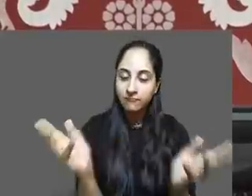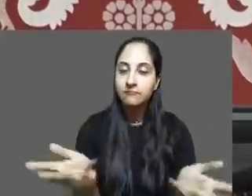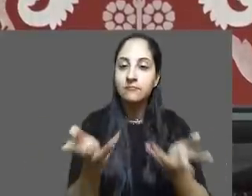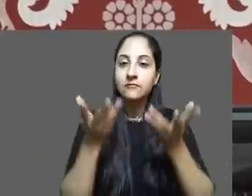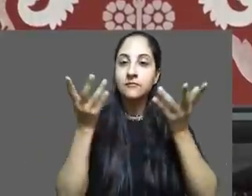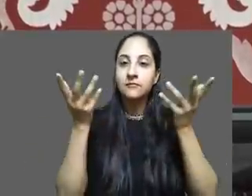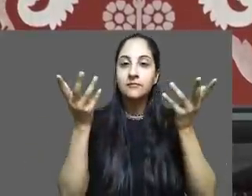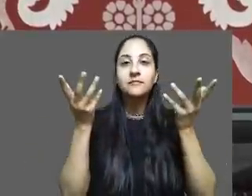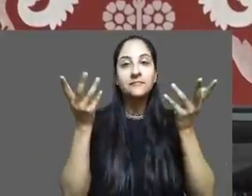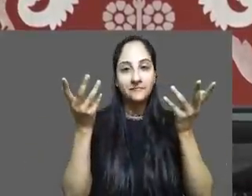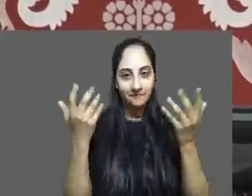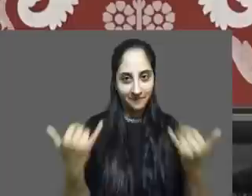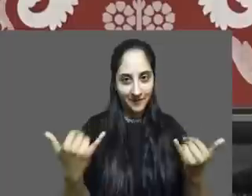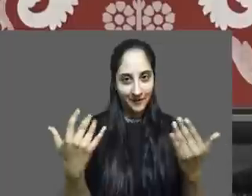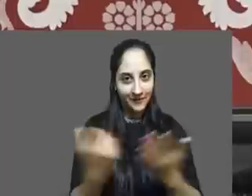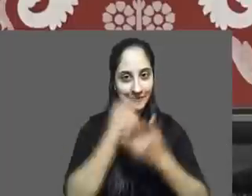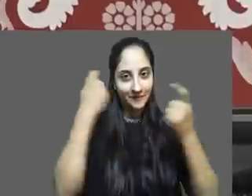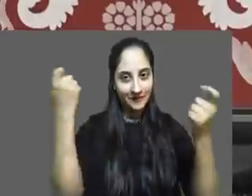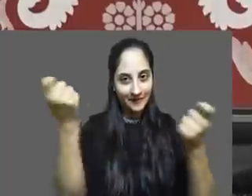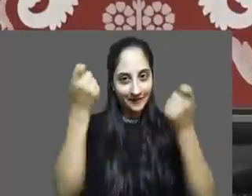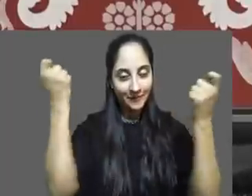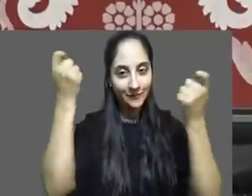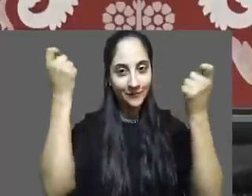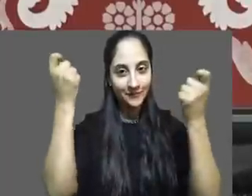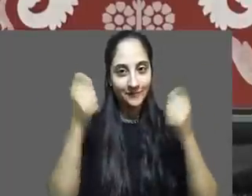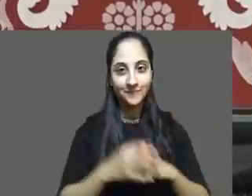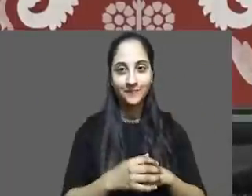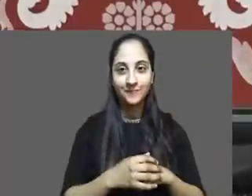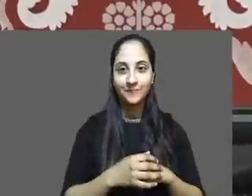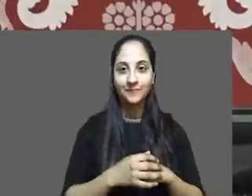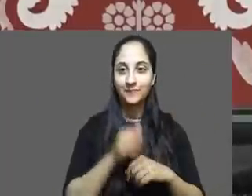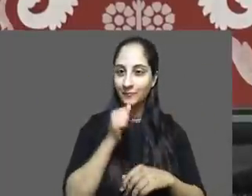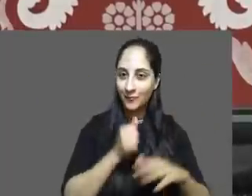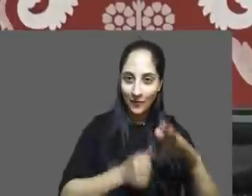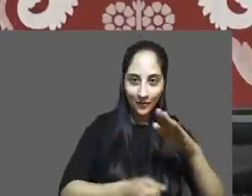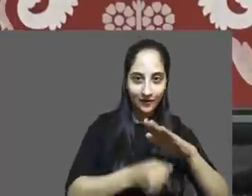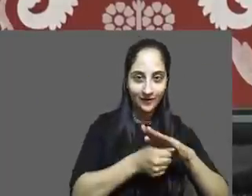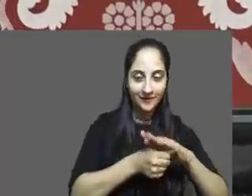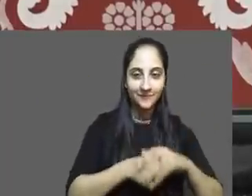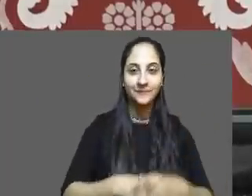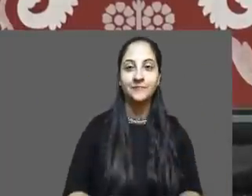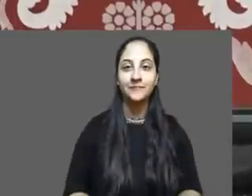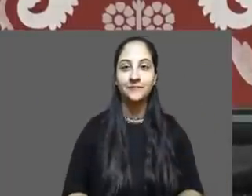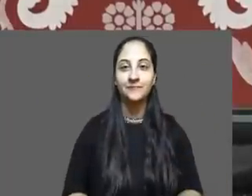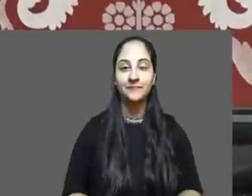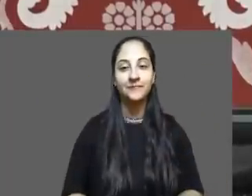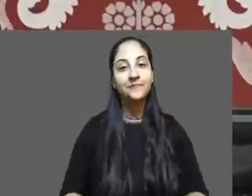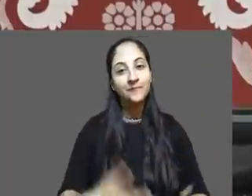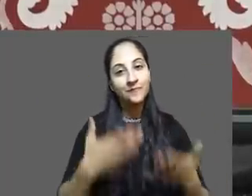vow of silence. It is time for celebration, not for lying low.